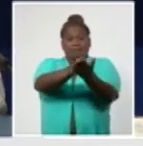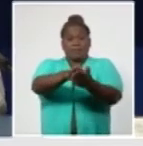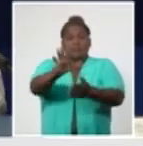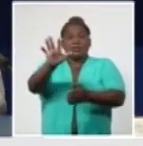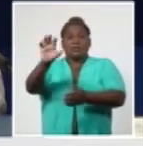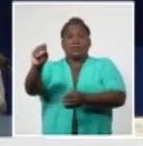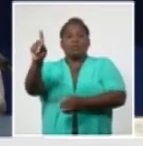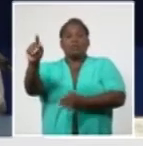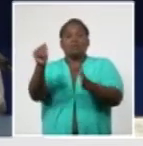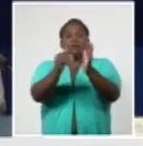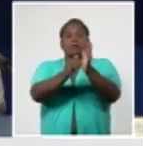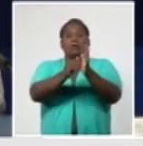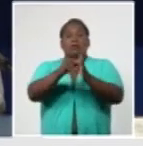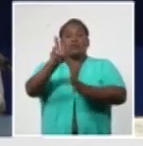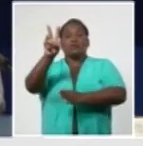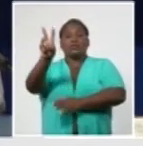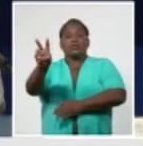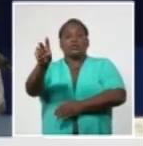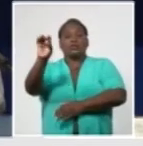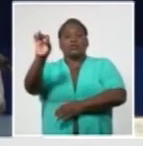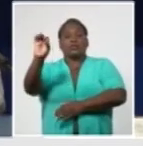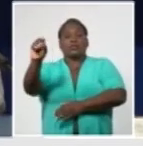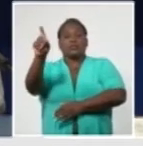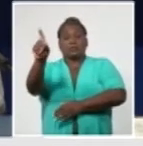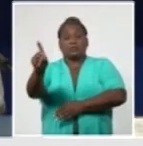yesterday, and it accumulates